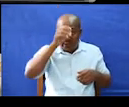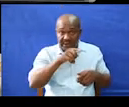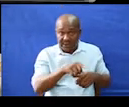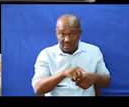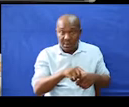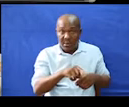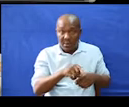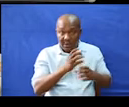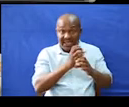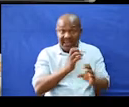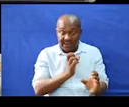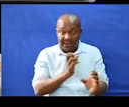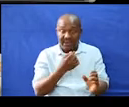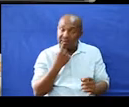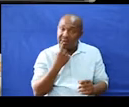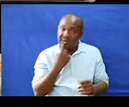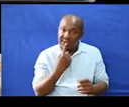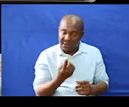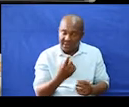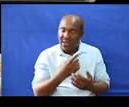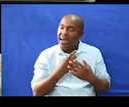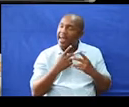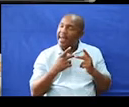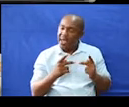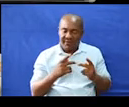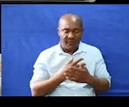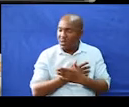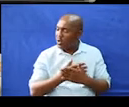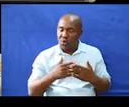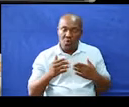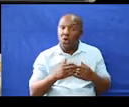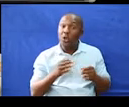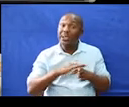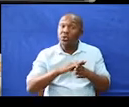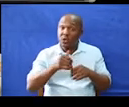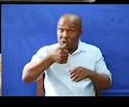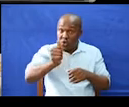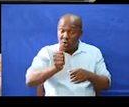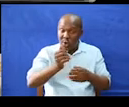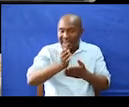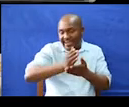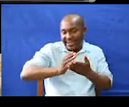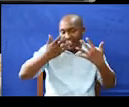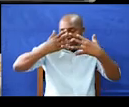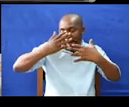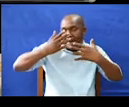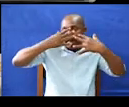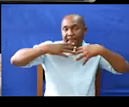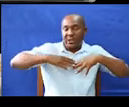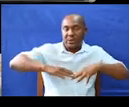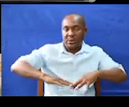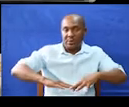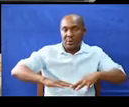if you will not use a certain part of your body, if you will fail to stretch